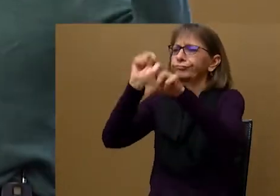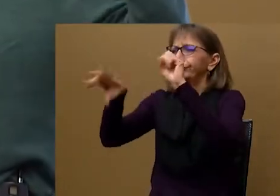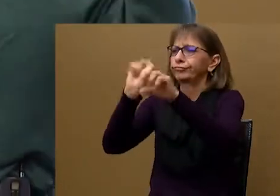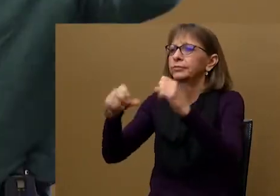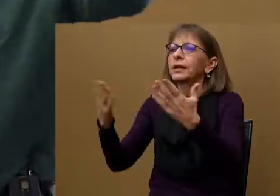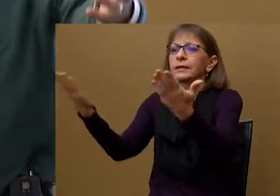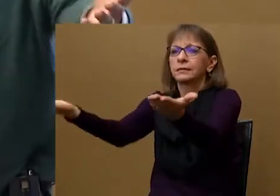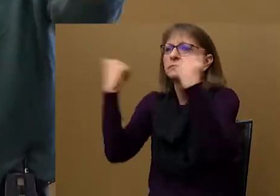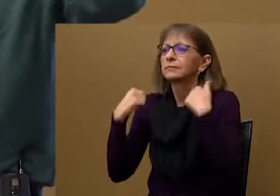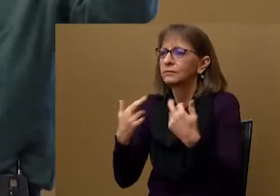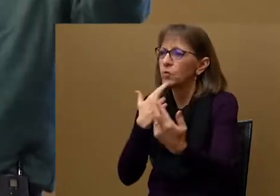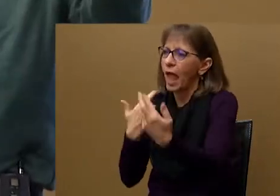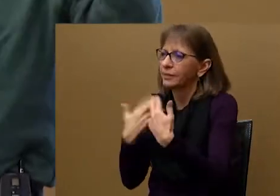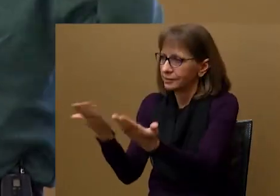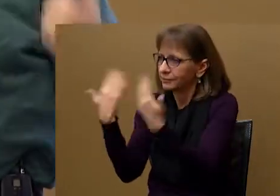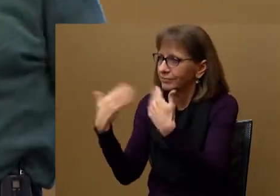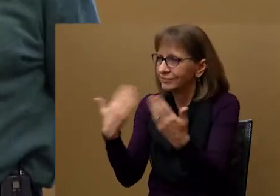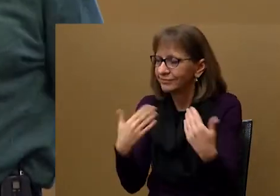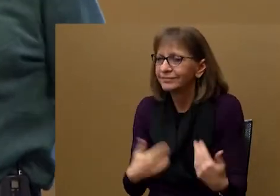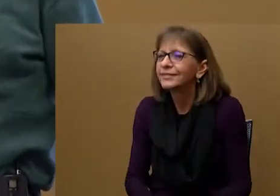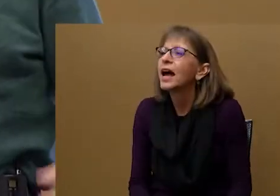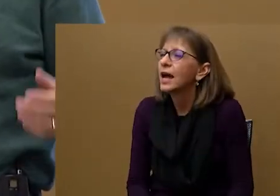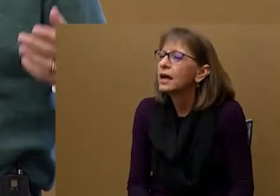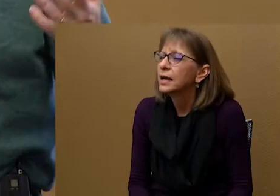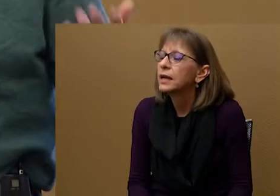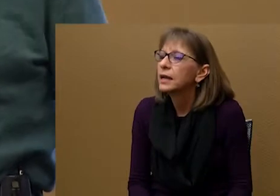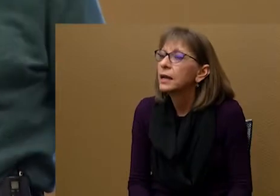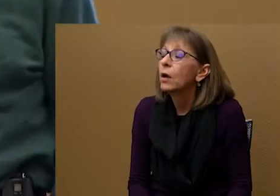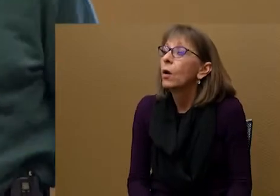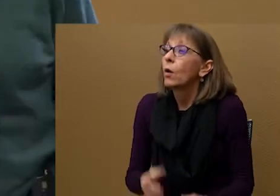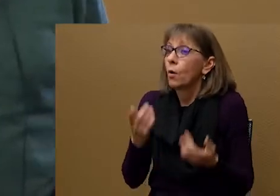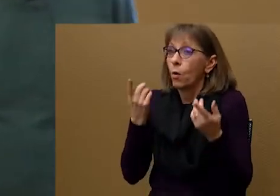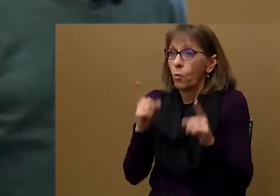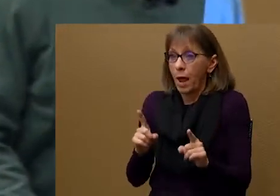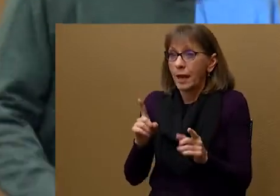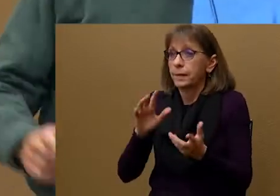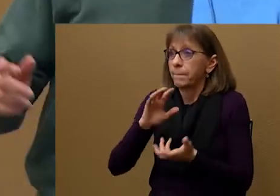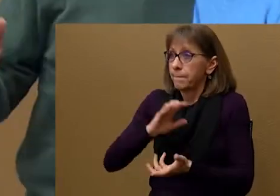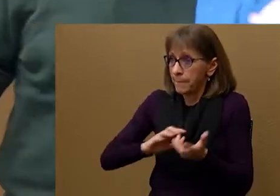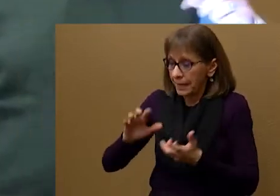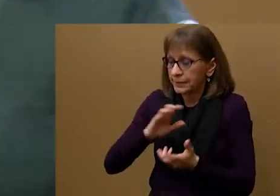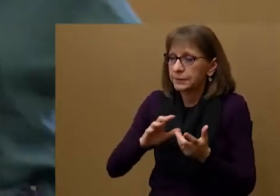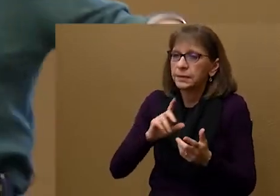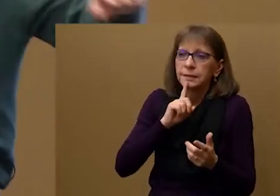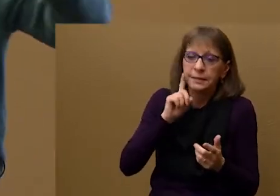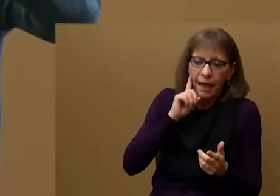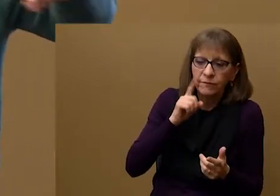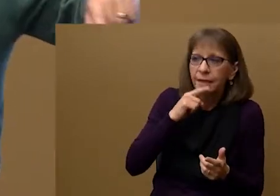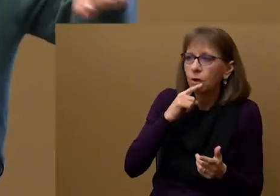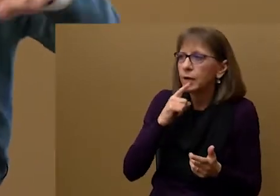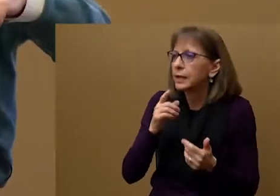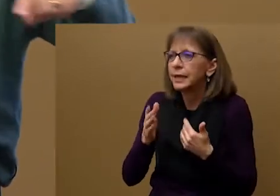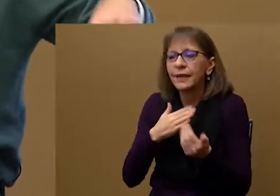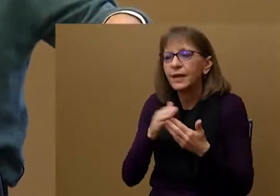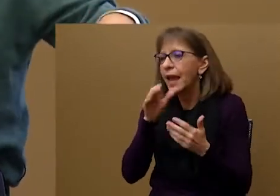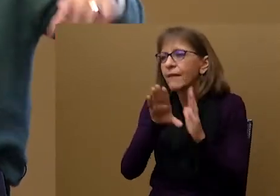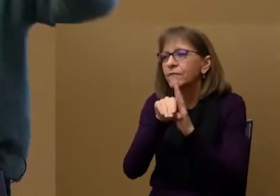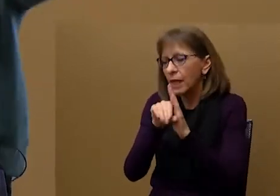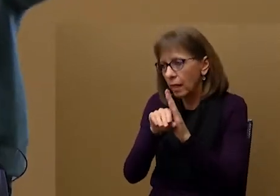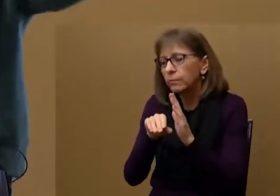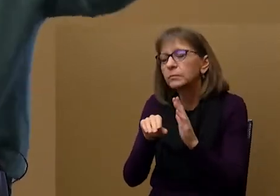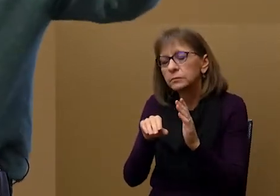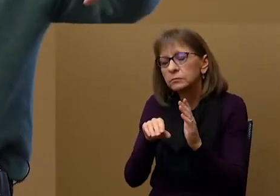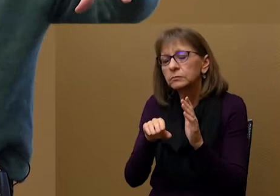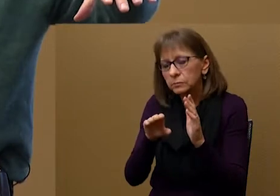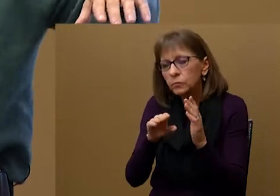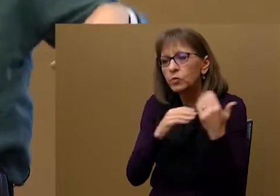I threw a lot at you, now react. Again, whenever you're in a mixed setting, deaf and hearing, even